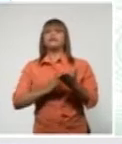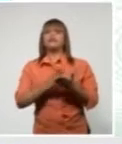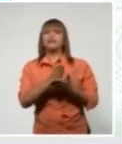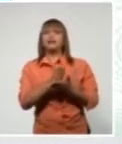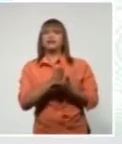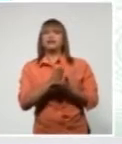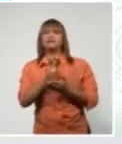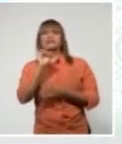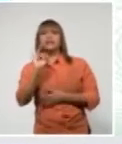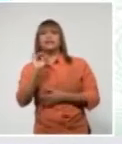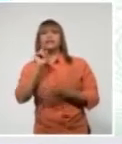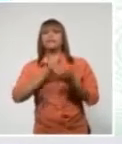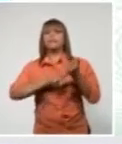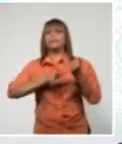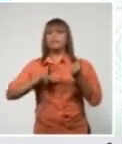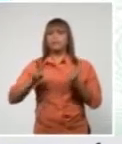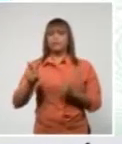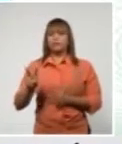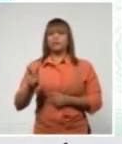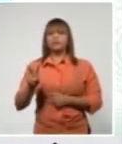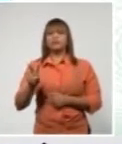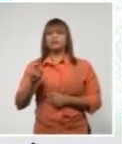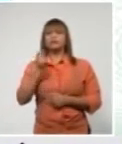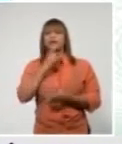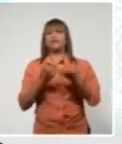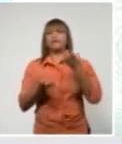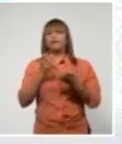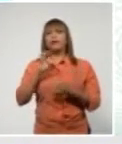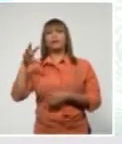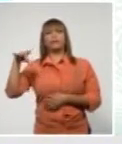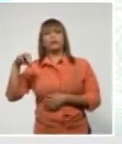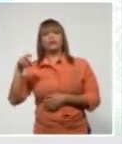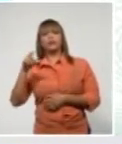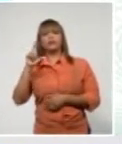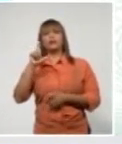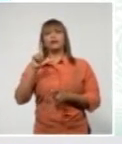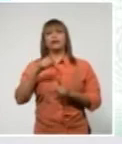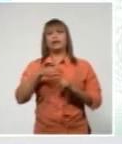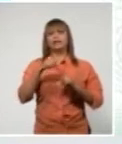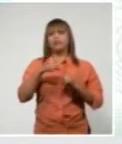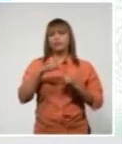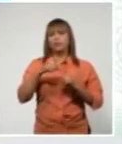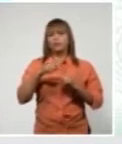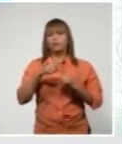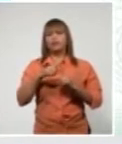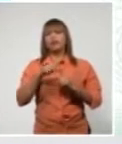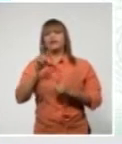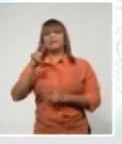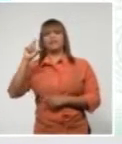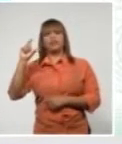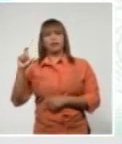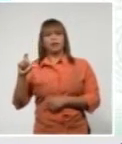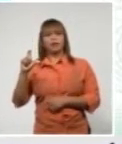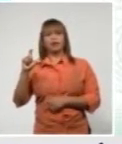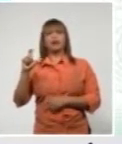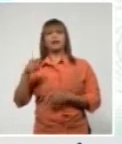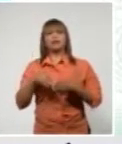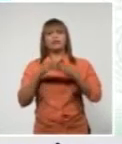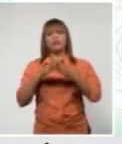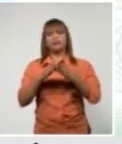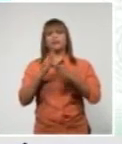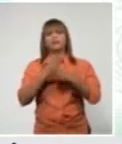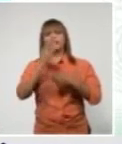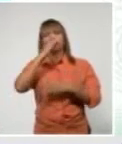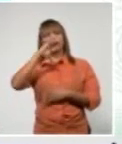new cases over the last 15 days. Some of these provinces have reported no new cases for several